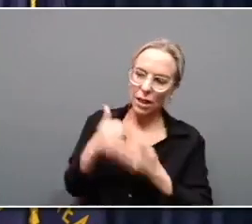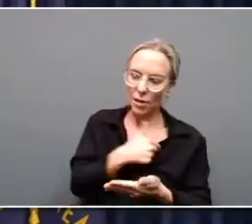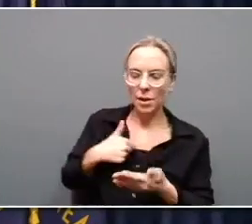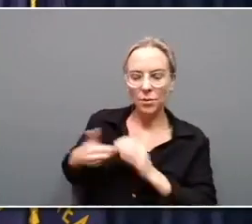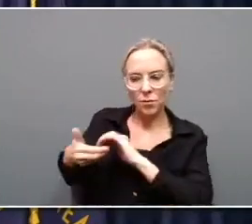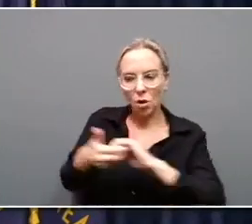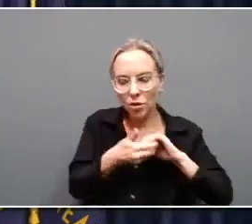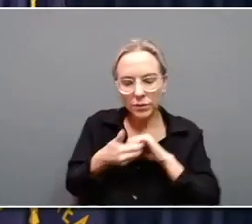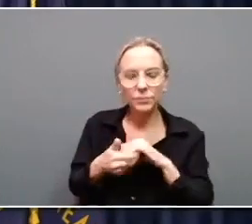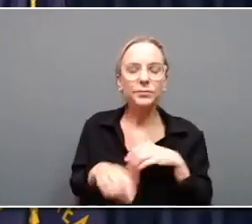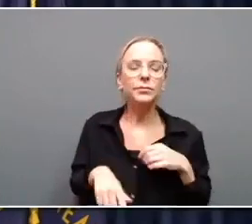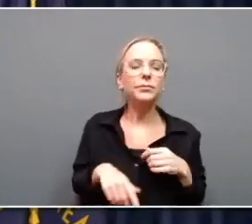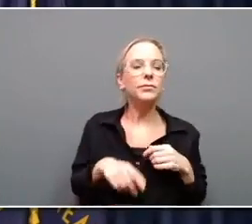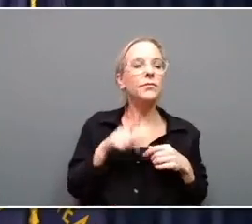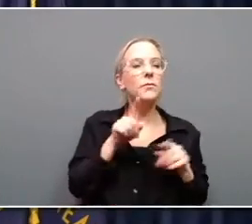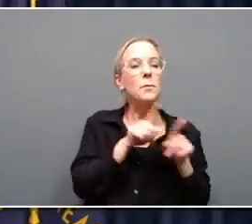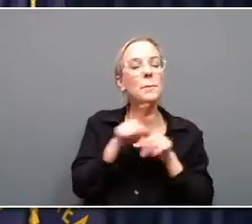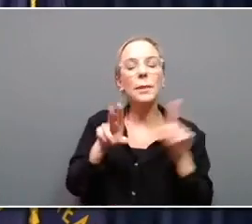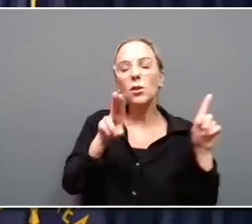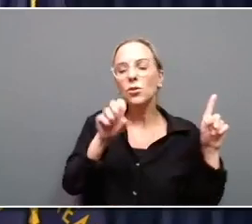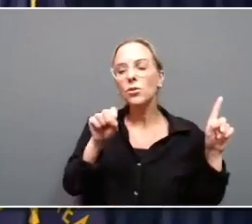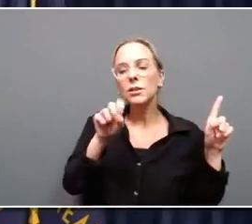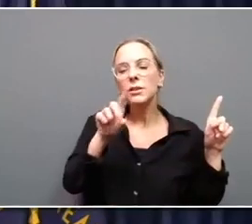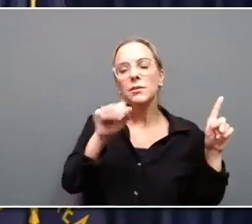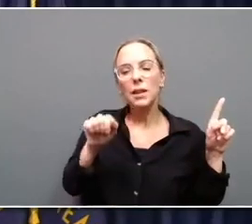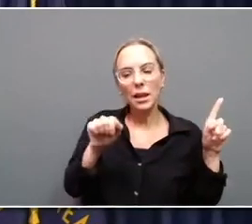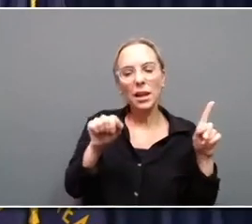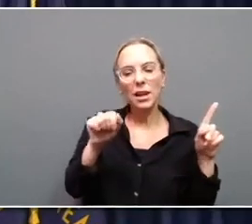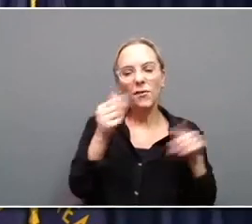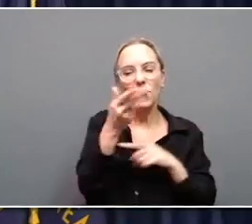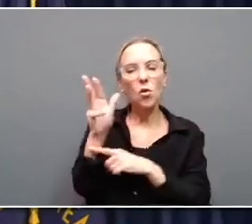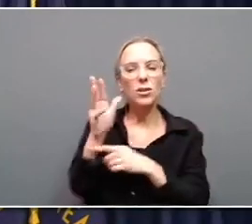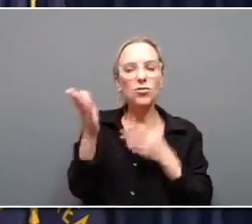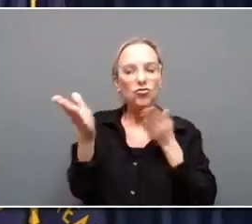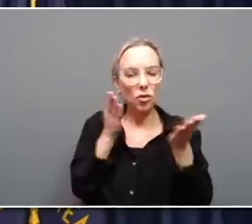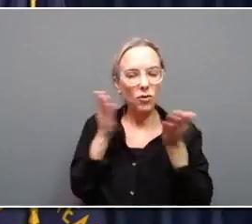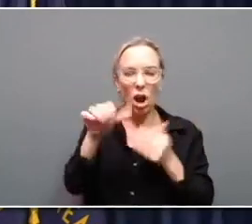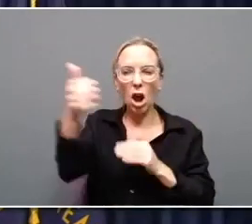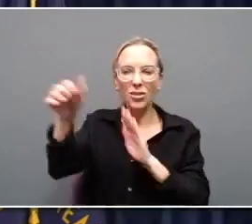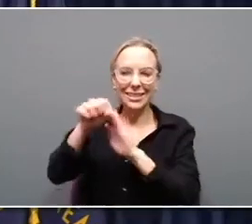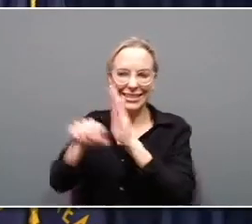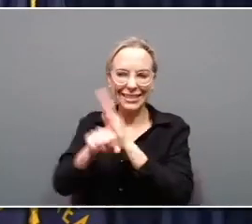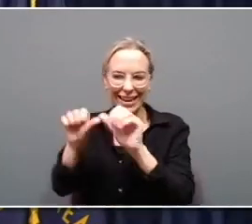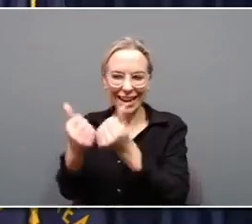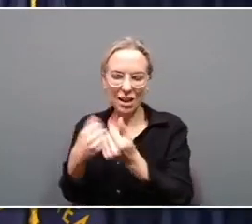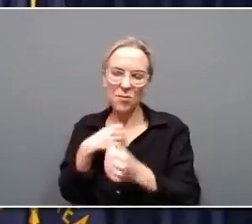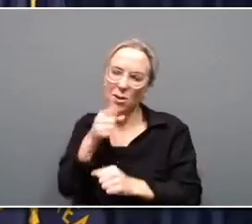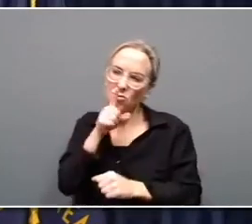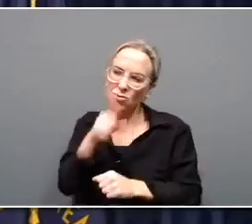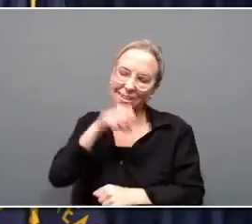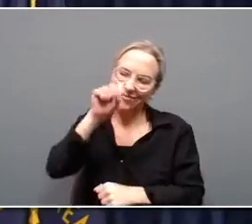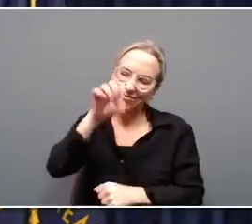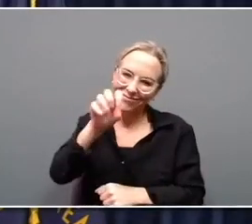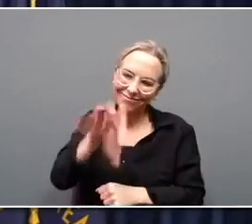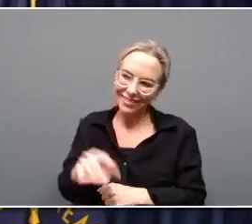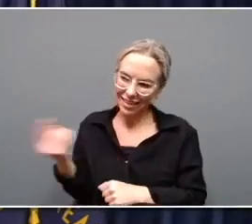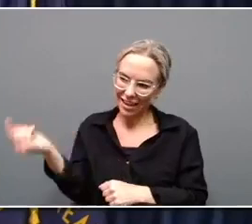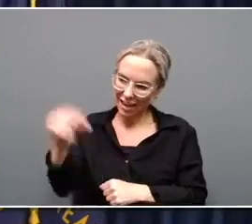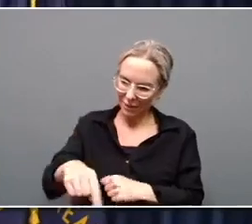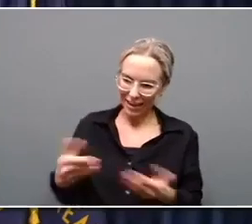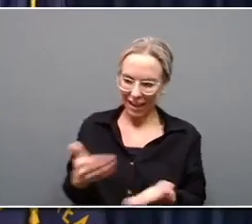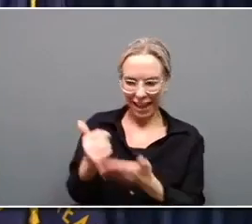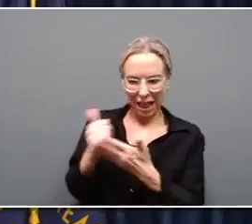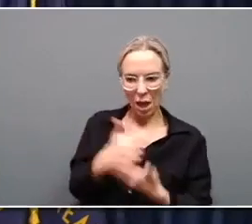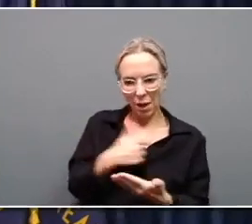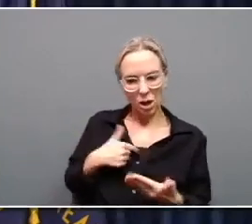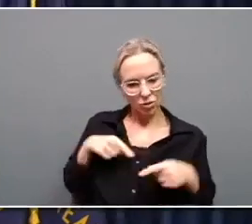been received from the USDA Forest Service and a bunch of state agencies that I want to make sure I mention because they're coming to help us in our time of need, and we're